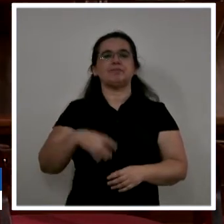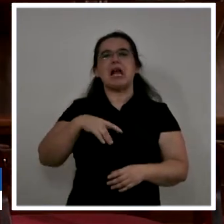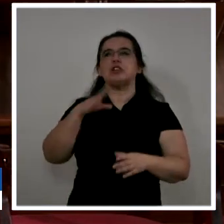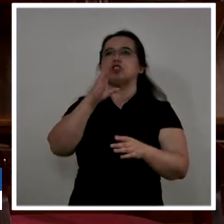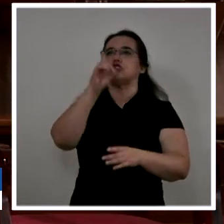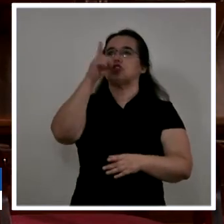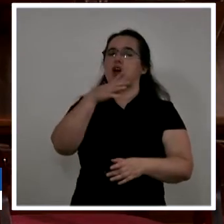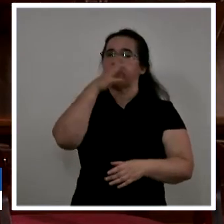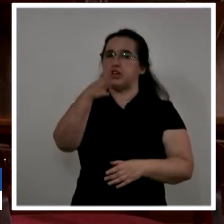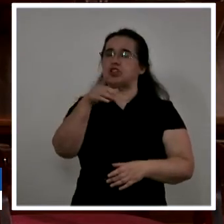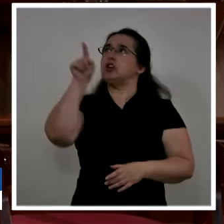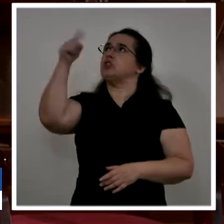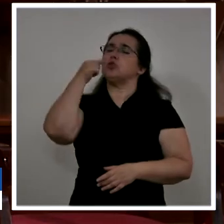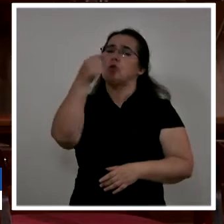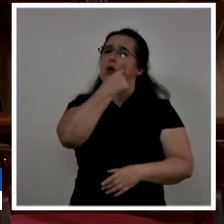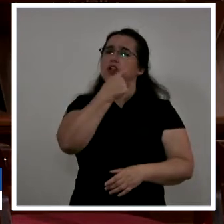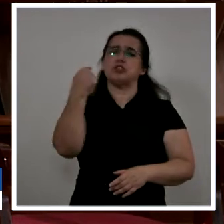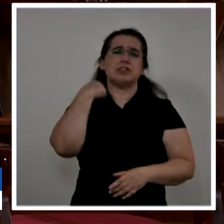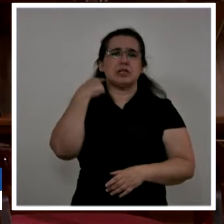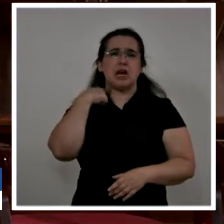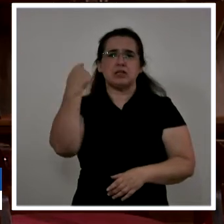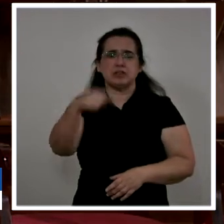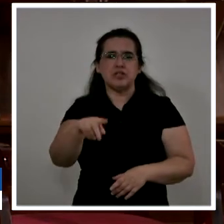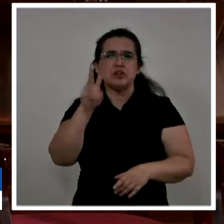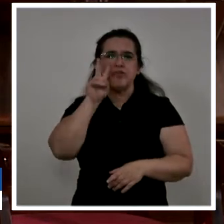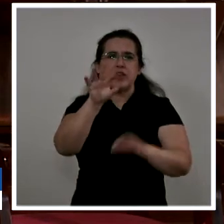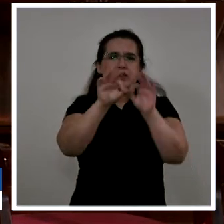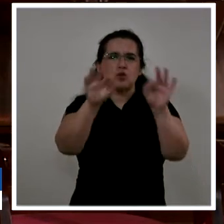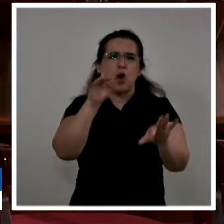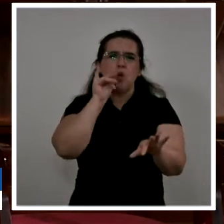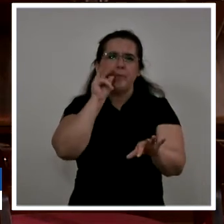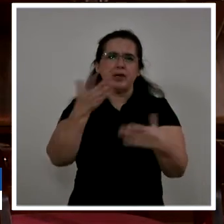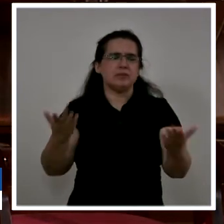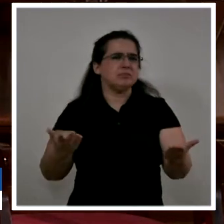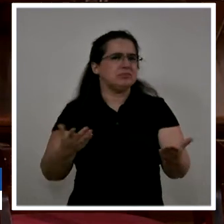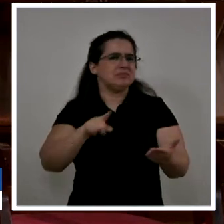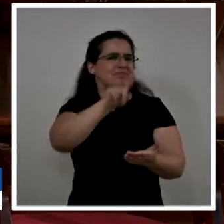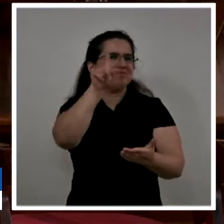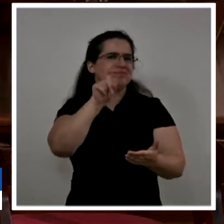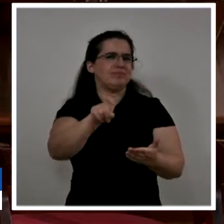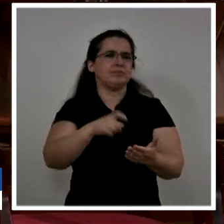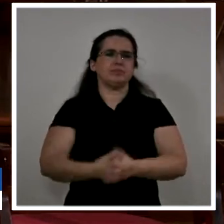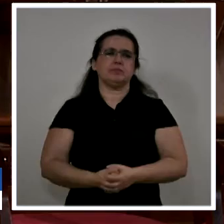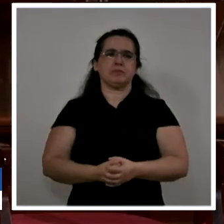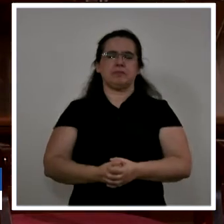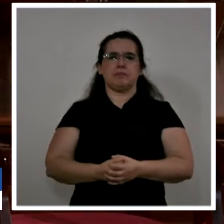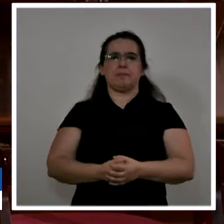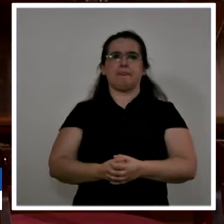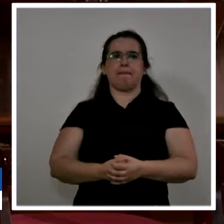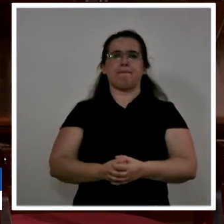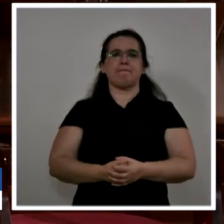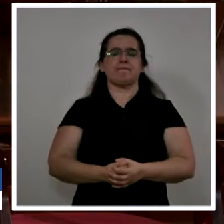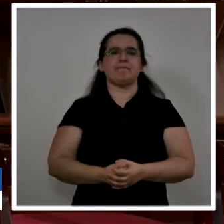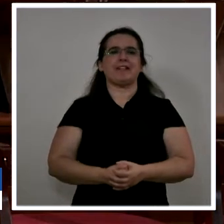assim: "Tens tu olhos de carne? Vês tu como vê o homem?" And that's the same thing as the other question. You